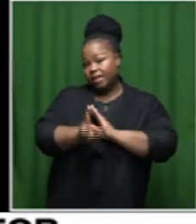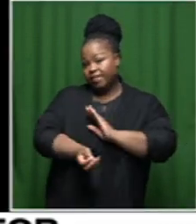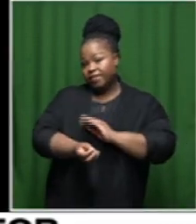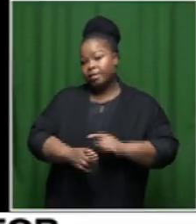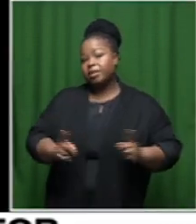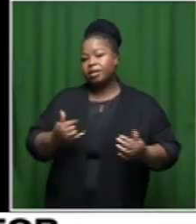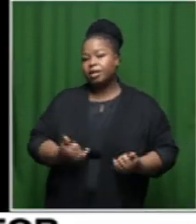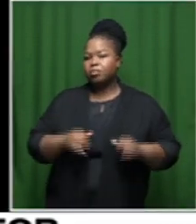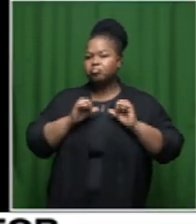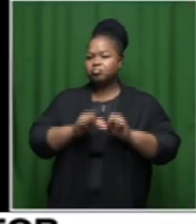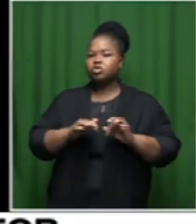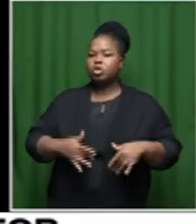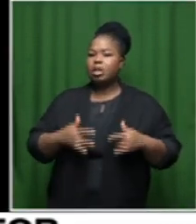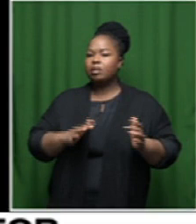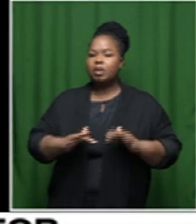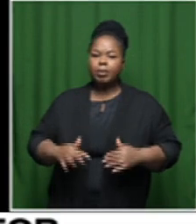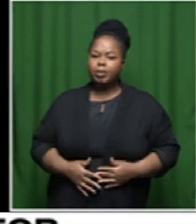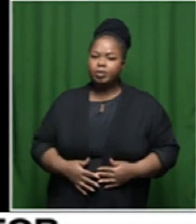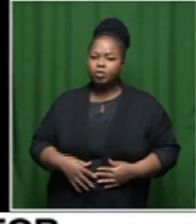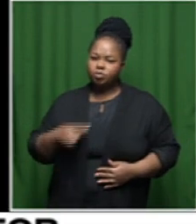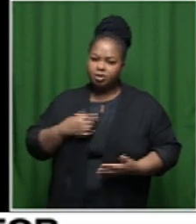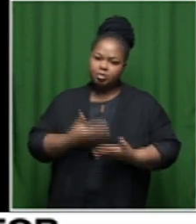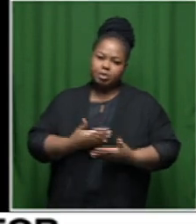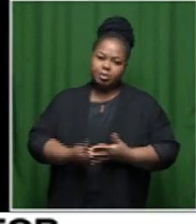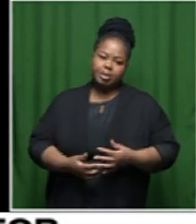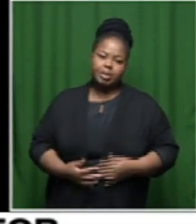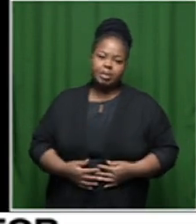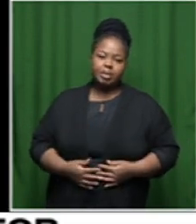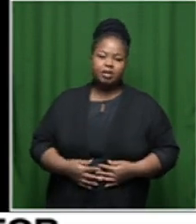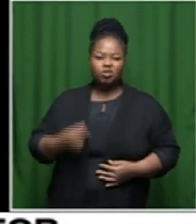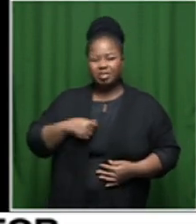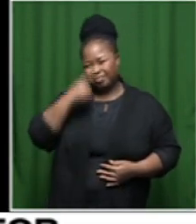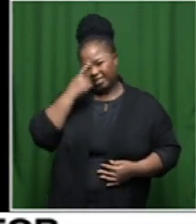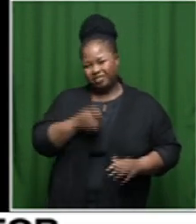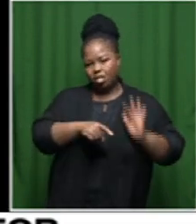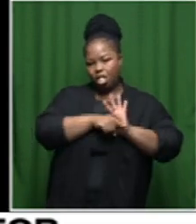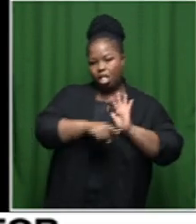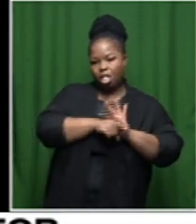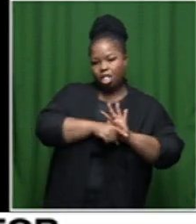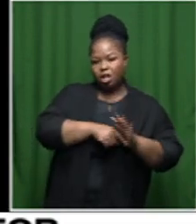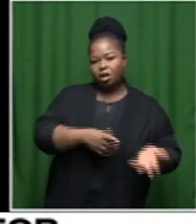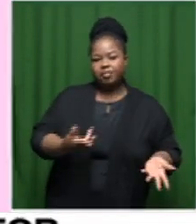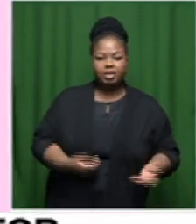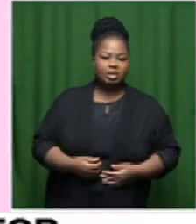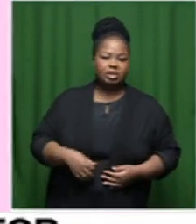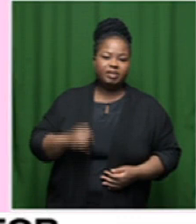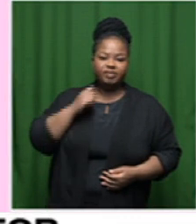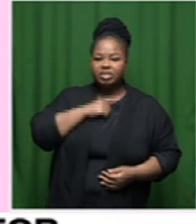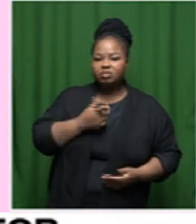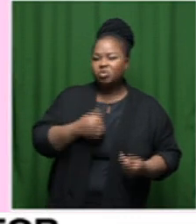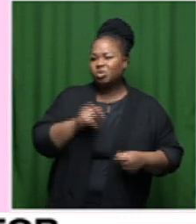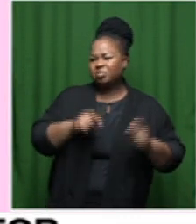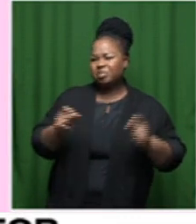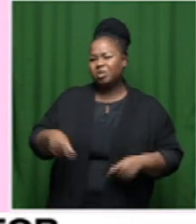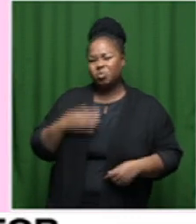can this talent sustain their life? Because it's possible, right? The myths and, the legends of artists, dying